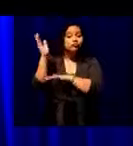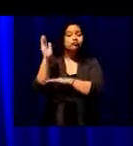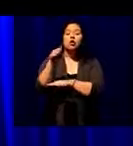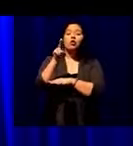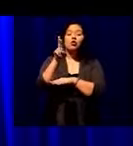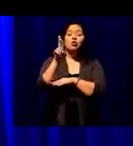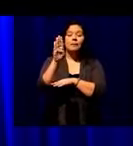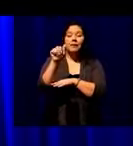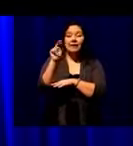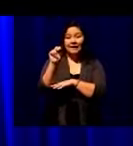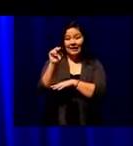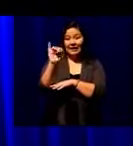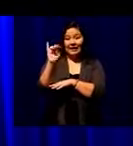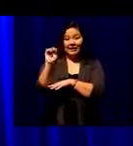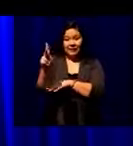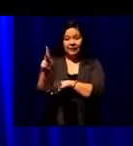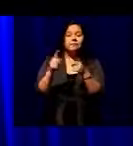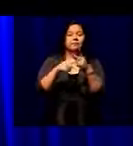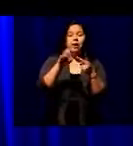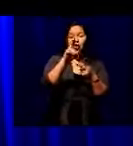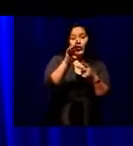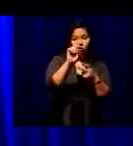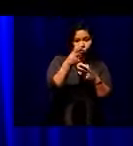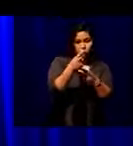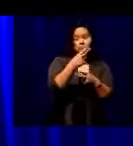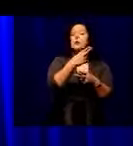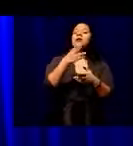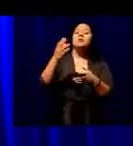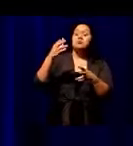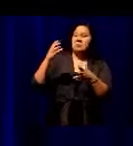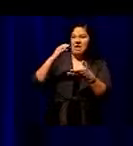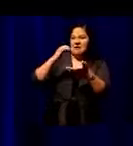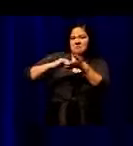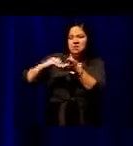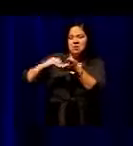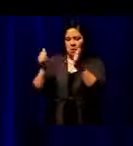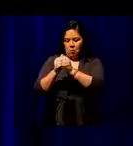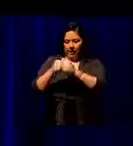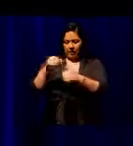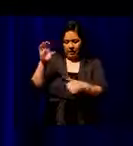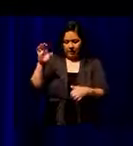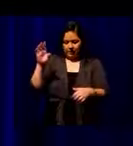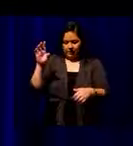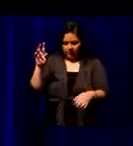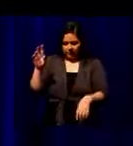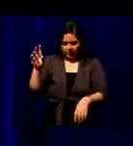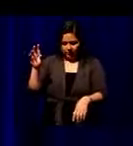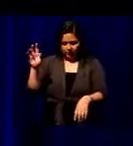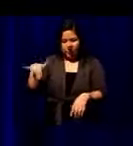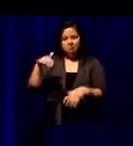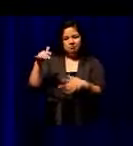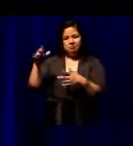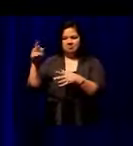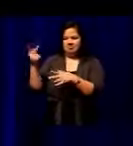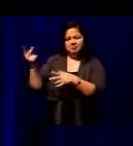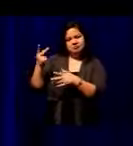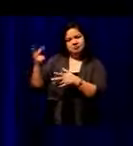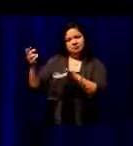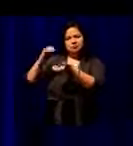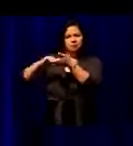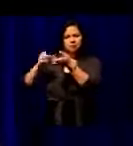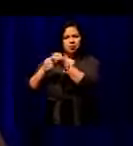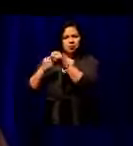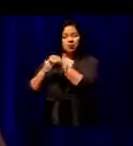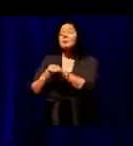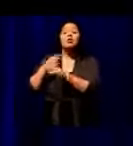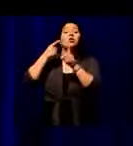Cultch, co-curated by Curry Payette and myself. This year, our artists are decolonizing